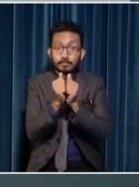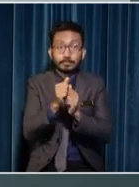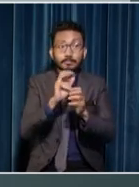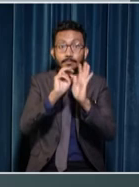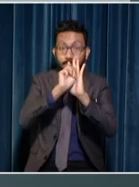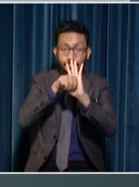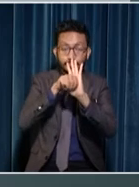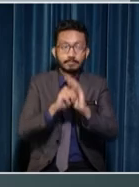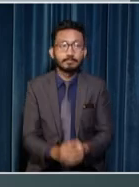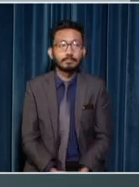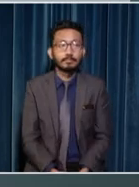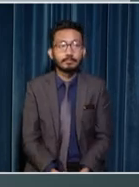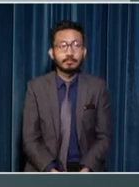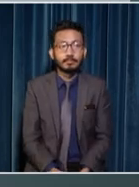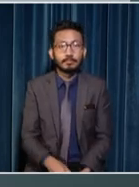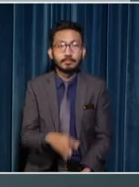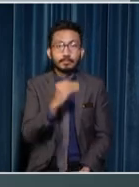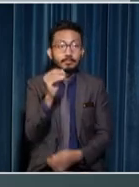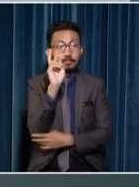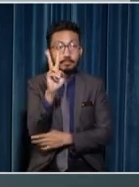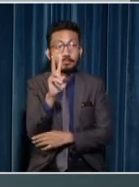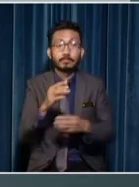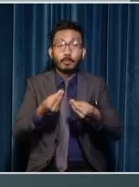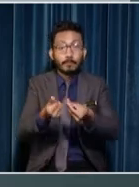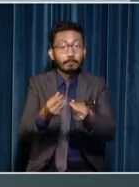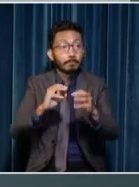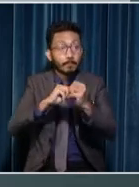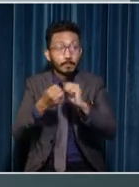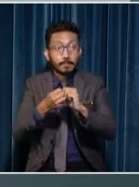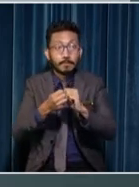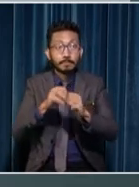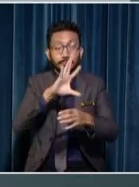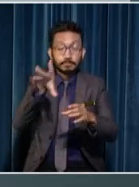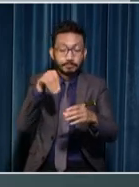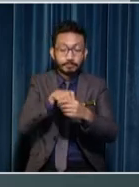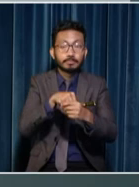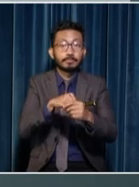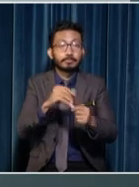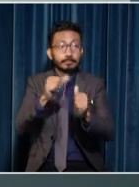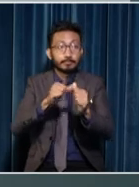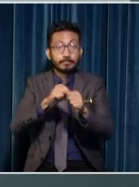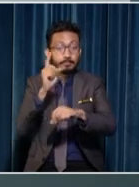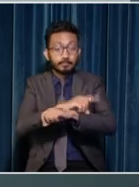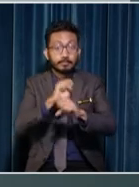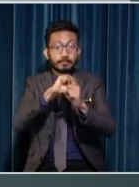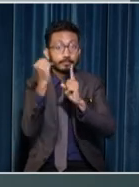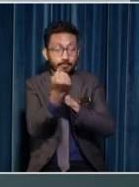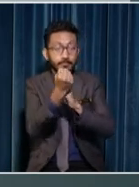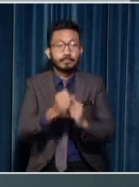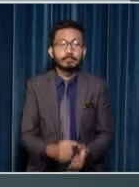minutes, and second, solve problems involving daily life